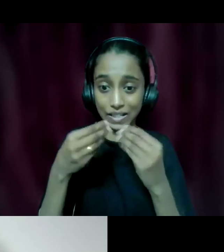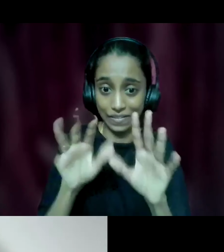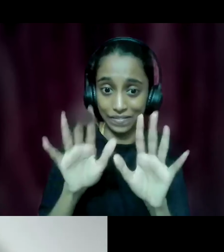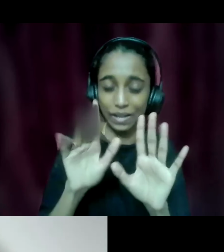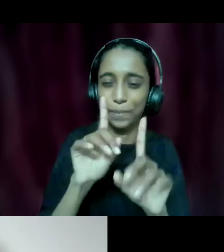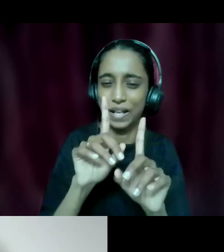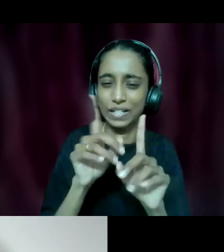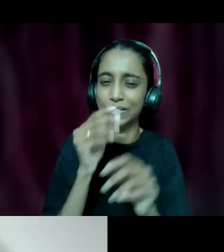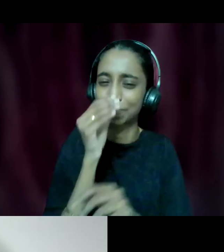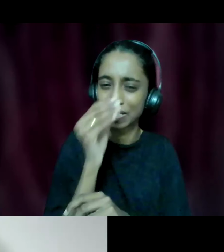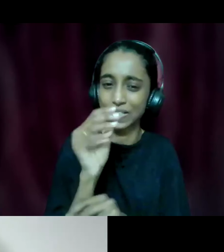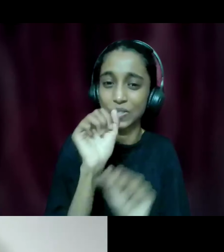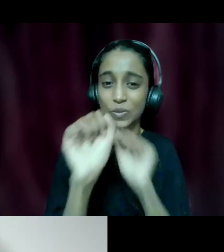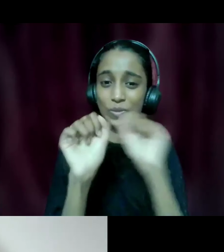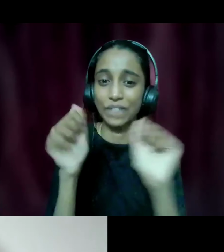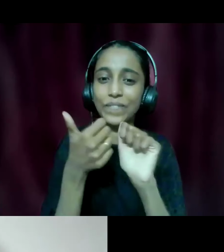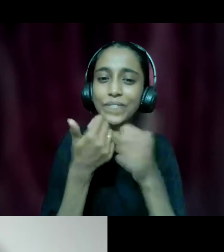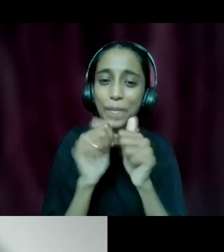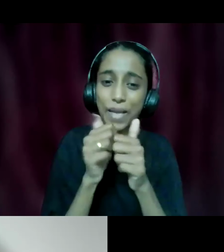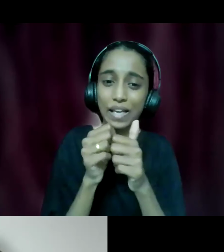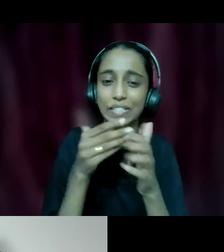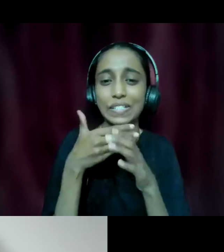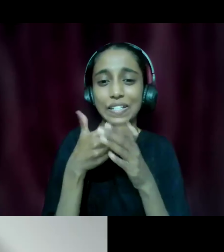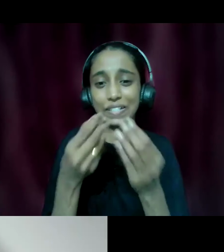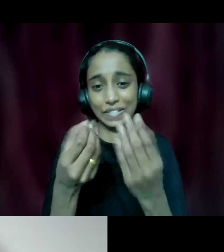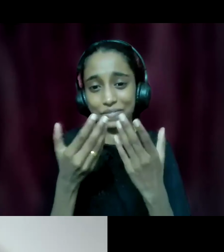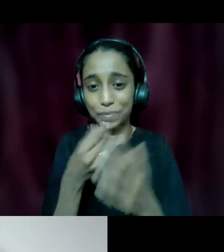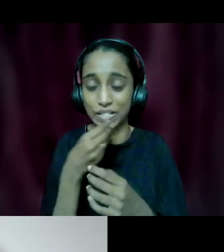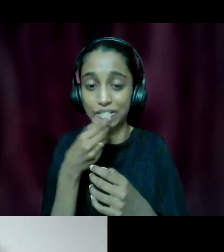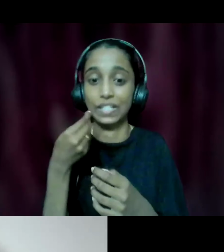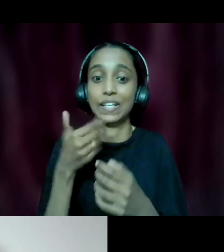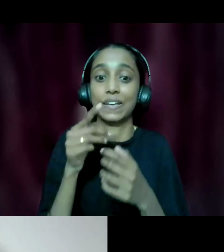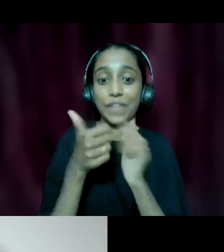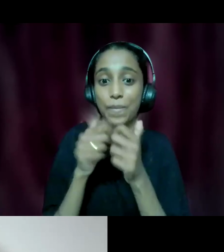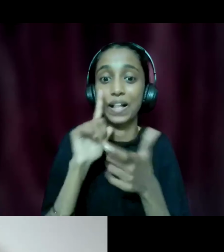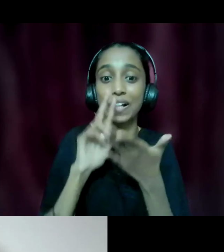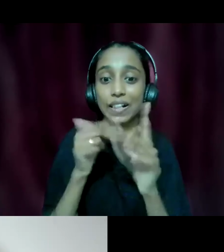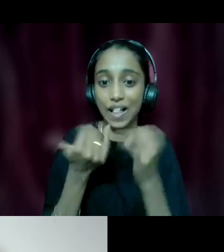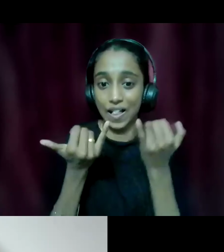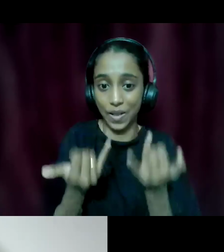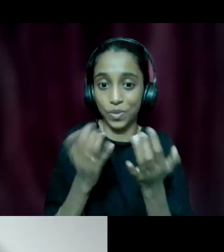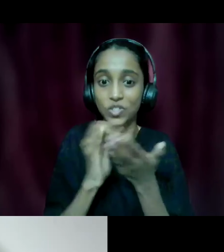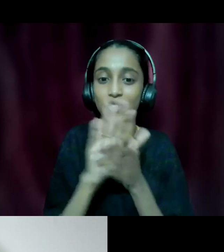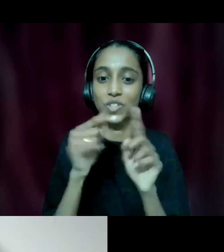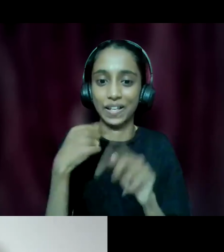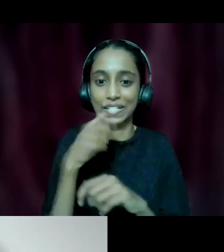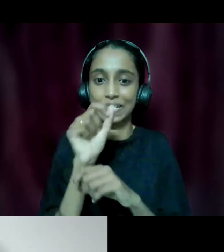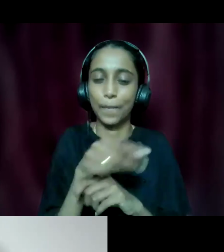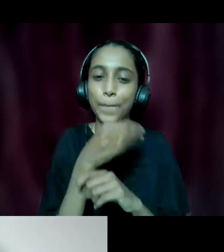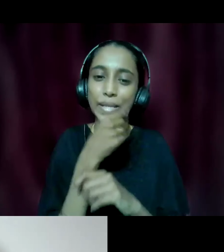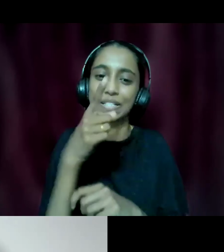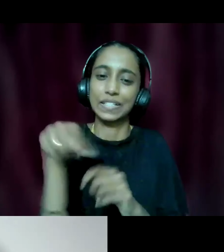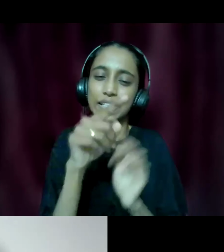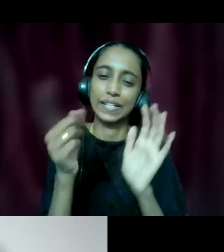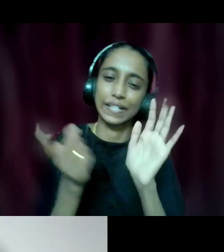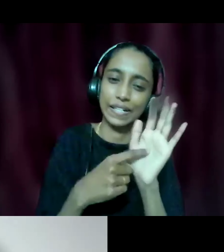request you all to share your feedback with us. We are sharing the feedback link in the chat. Please do click on that so that you